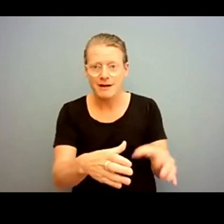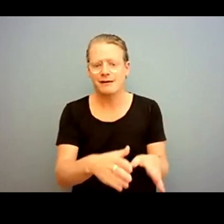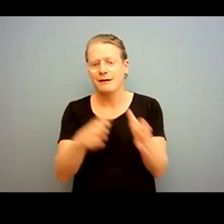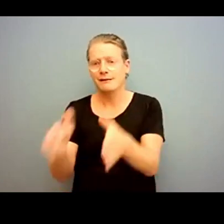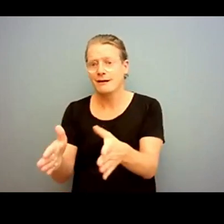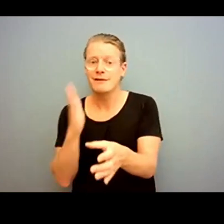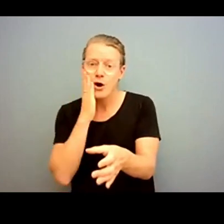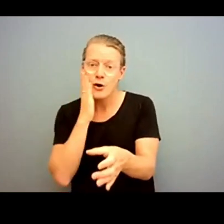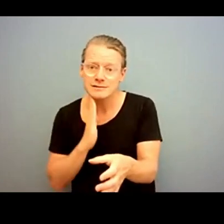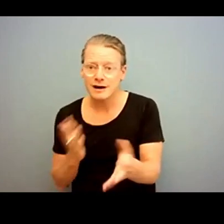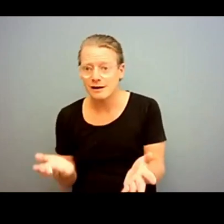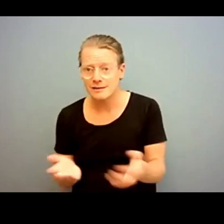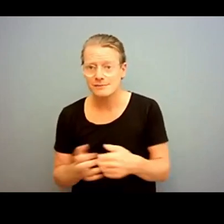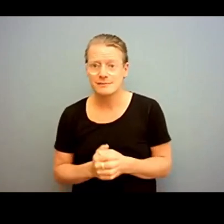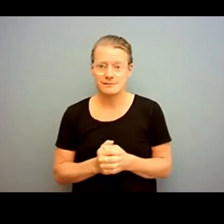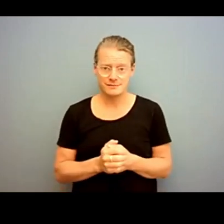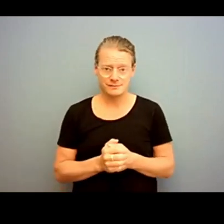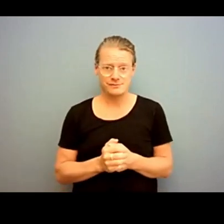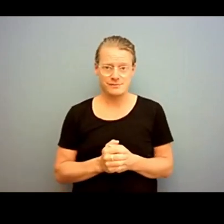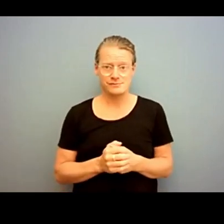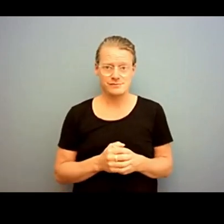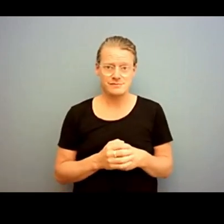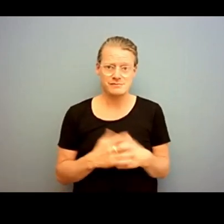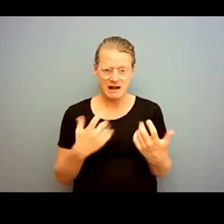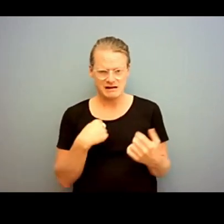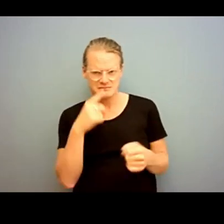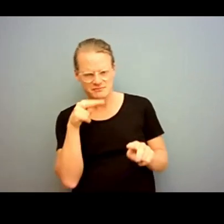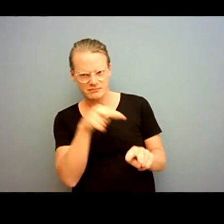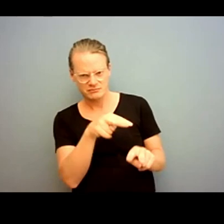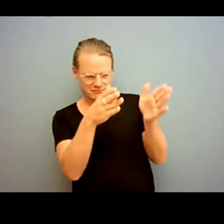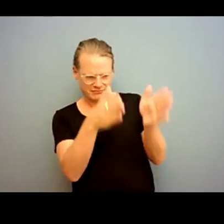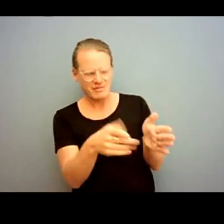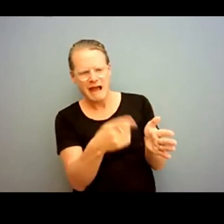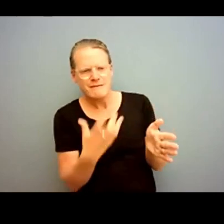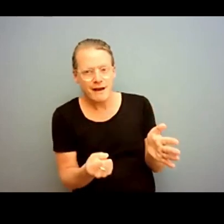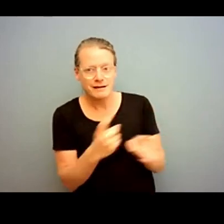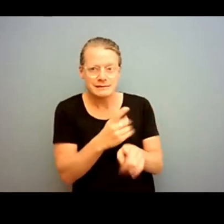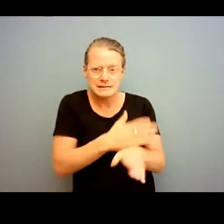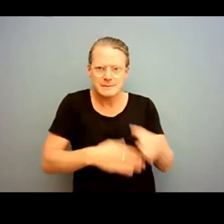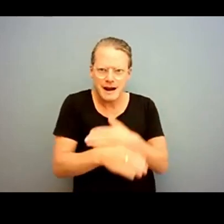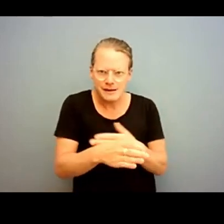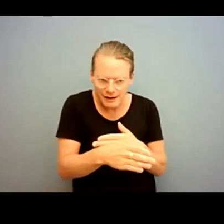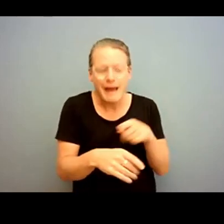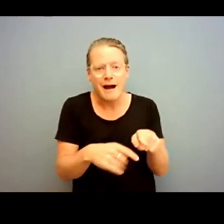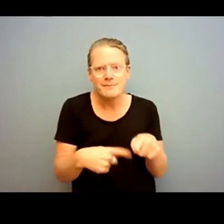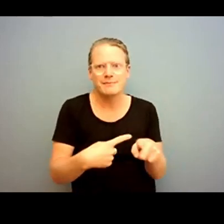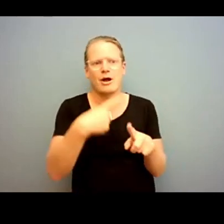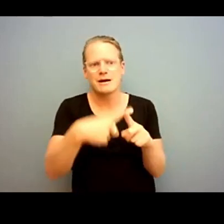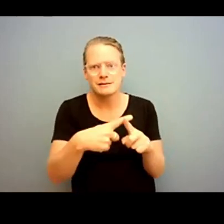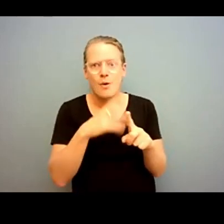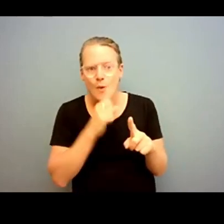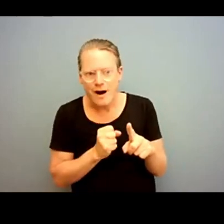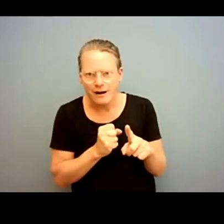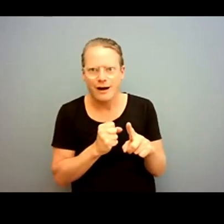add another like age or dementia and so forth. Courts are comfortable with this. They